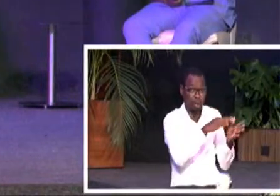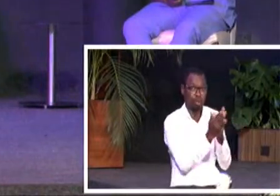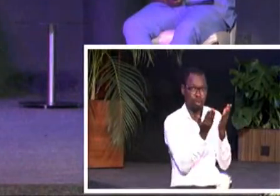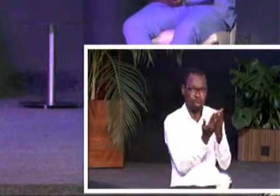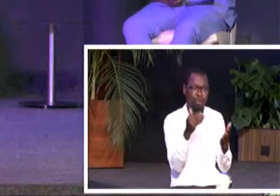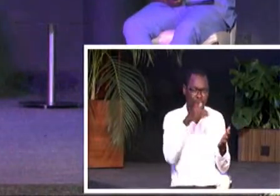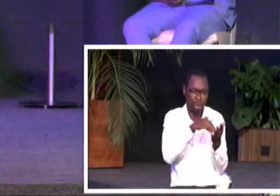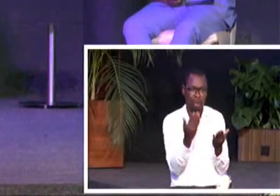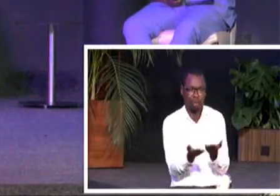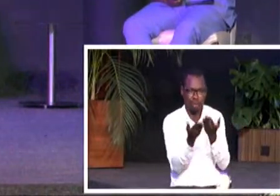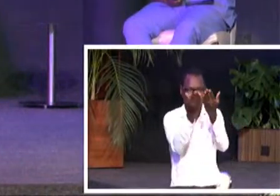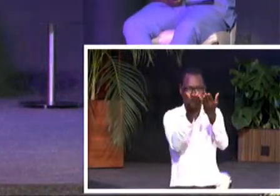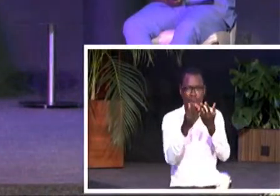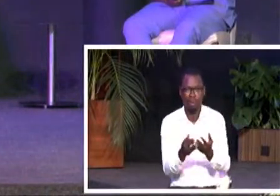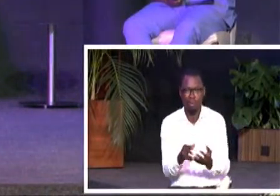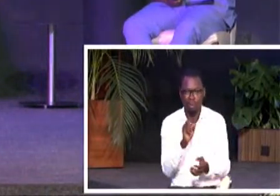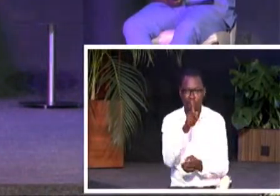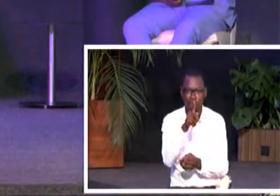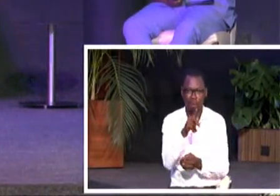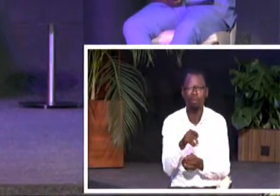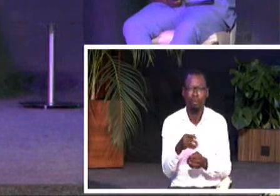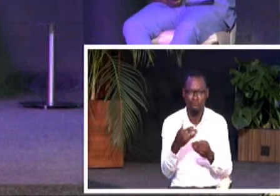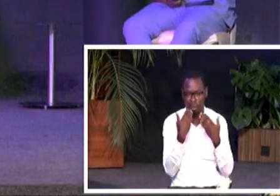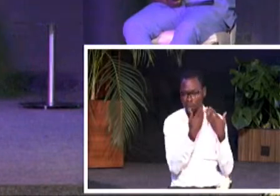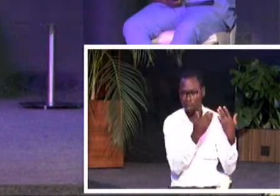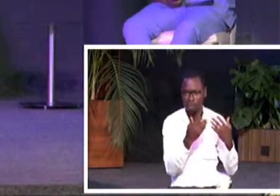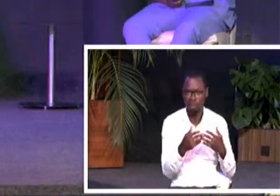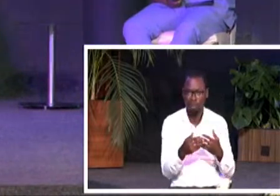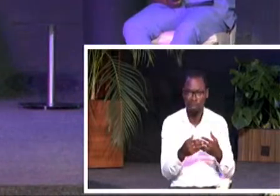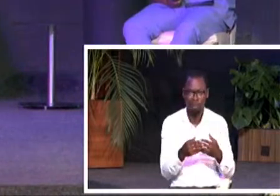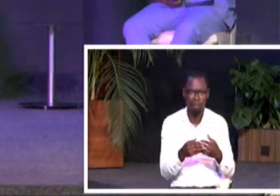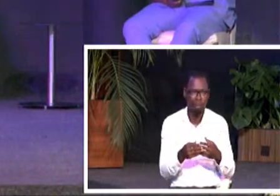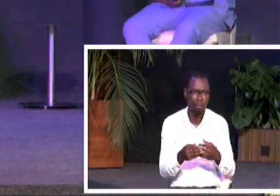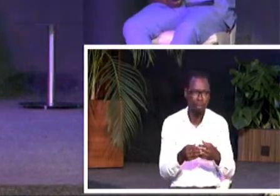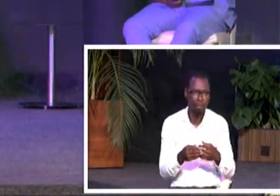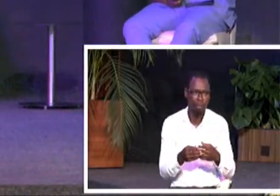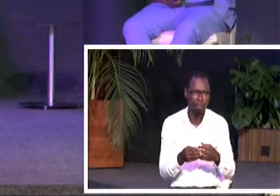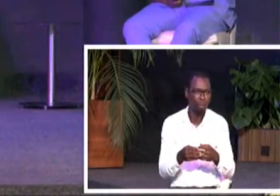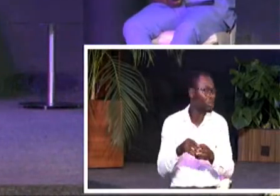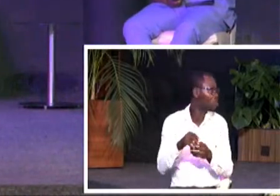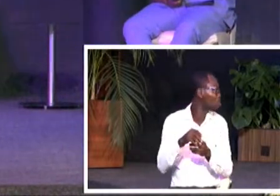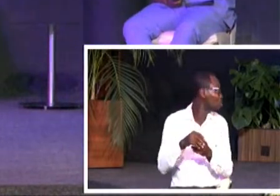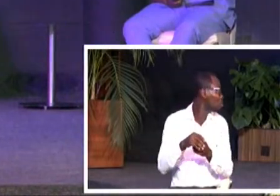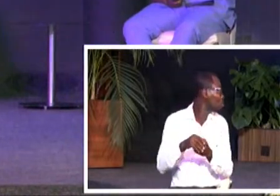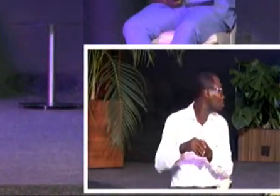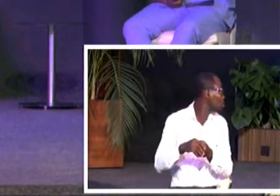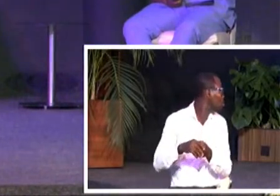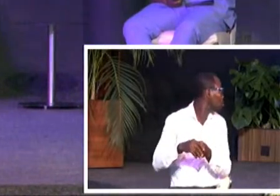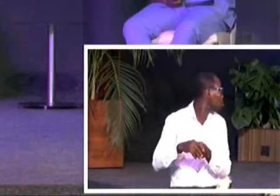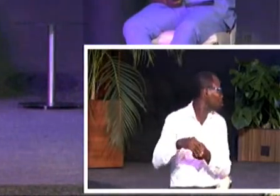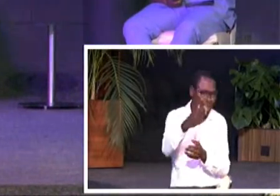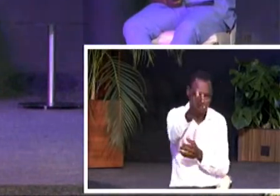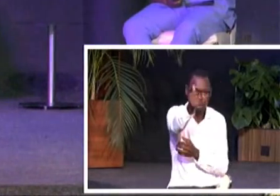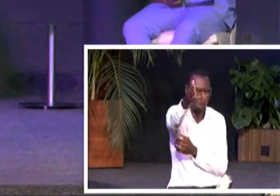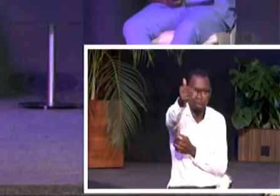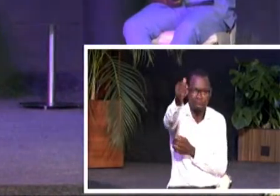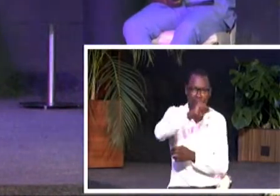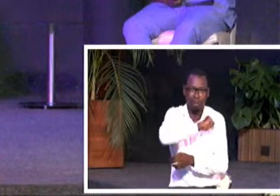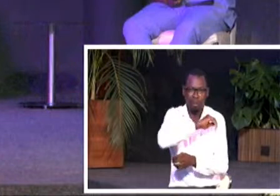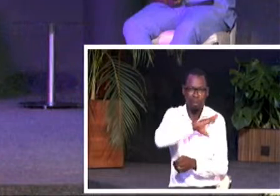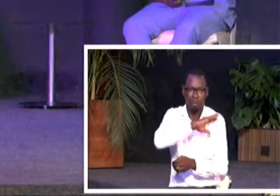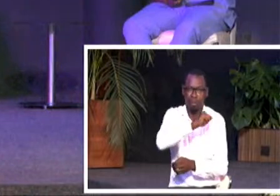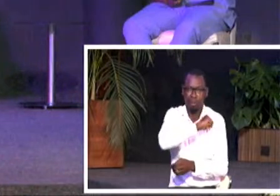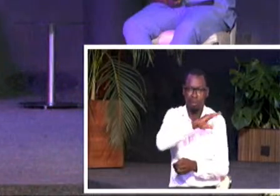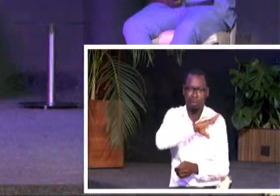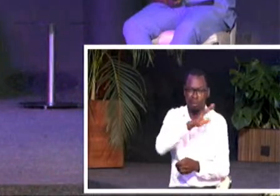from the other pack. Jifa will give you a book. Ah, there you go. Clifford, last week, you won a book called Snakes and Ladders. Come for another book. Pull